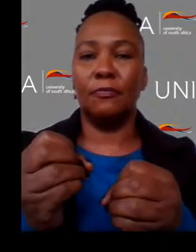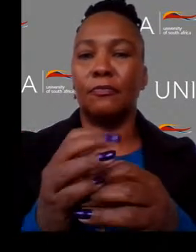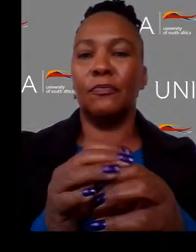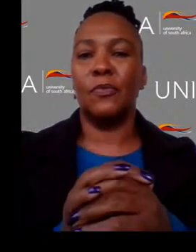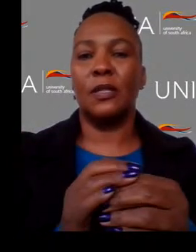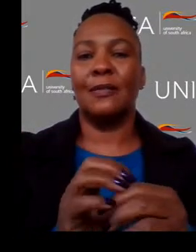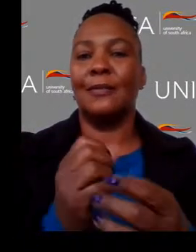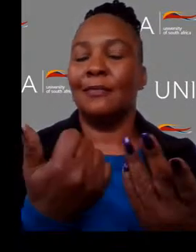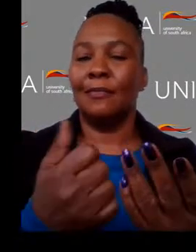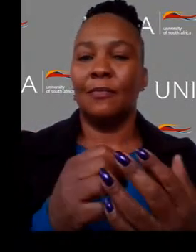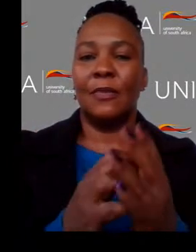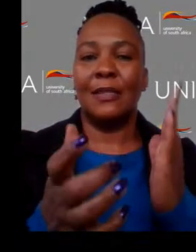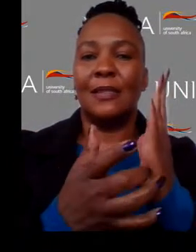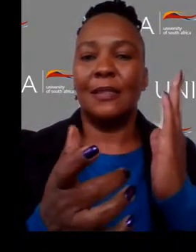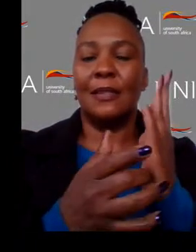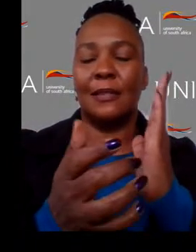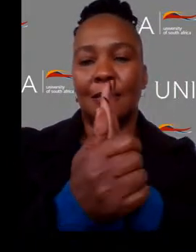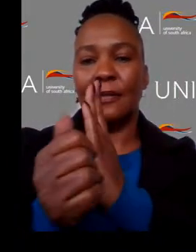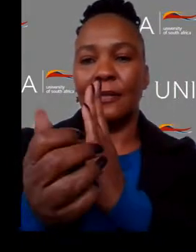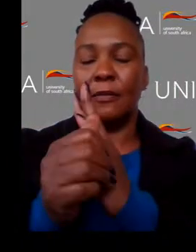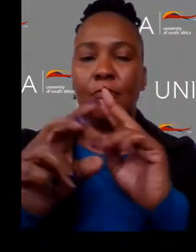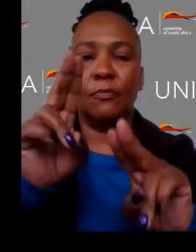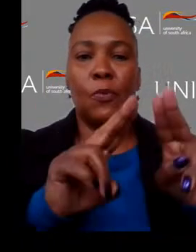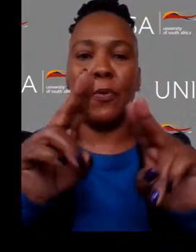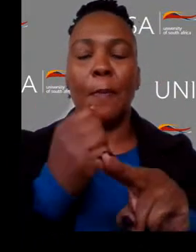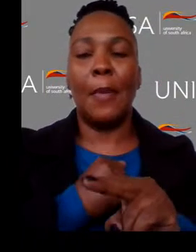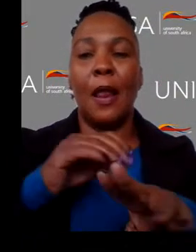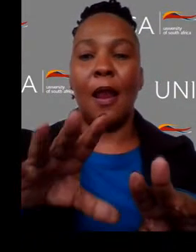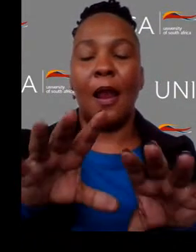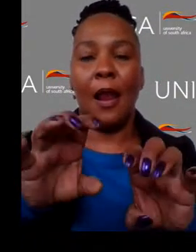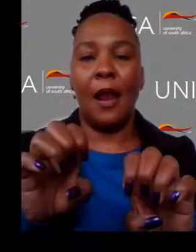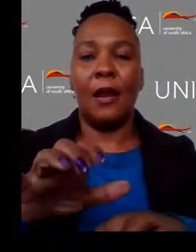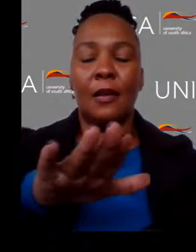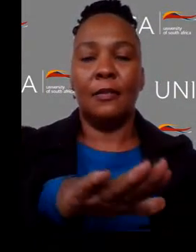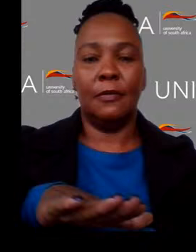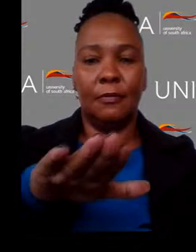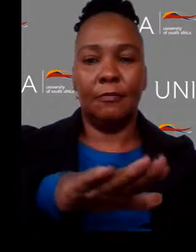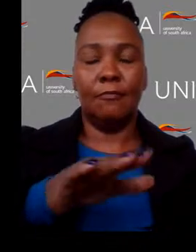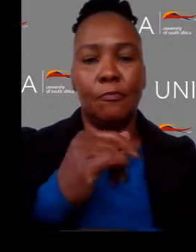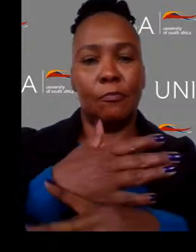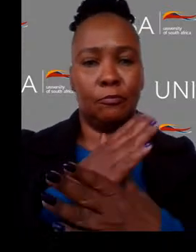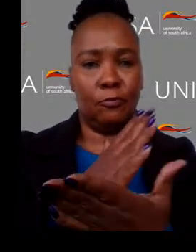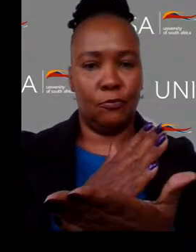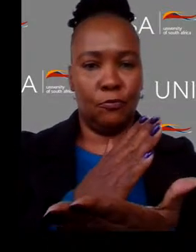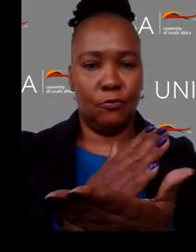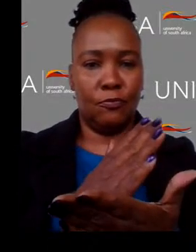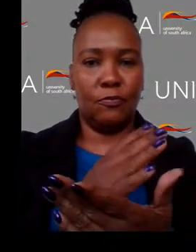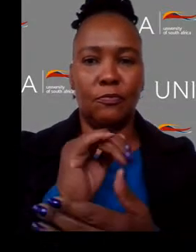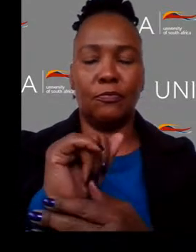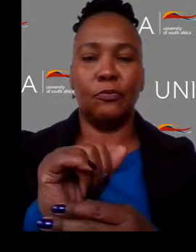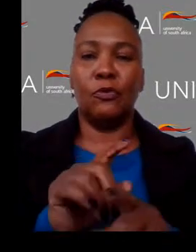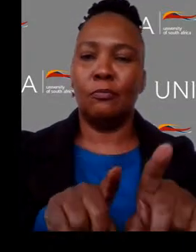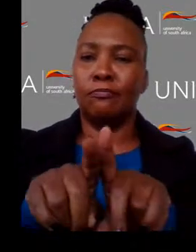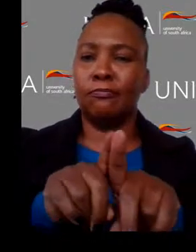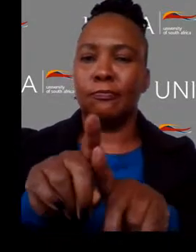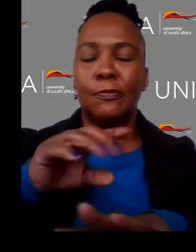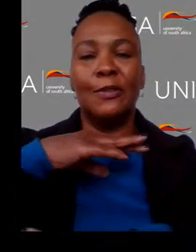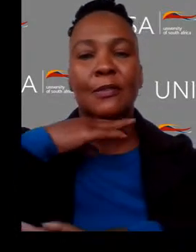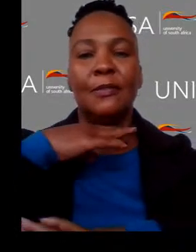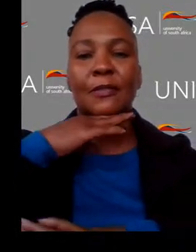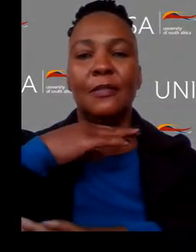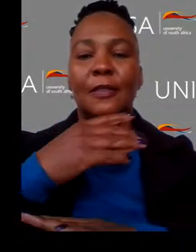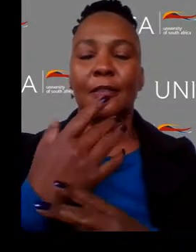to navigate the basics of the My Exams platform and to ensure that you are competent enough